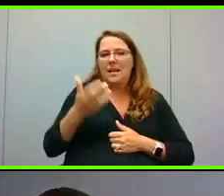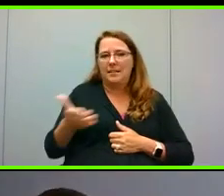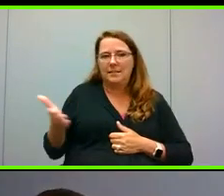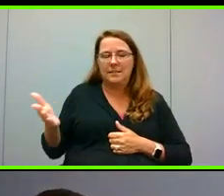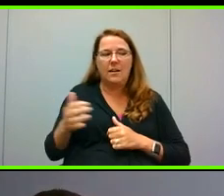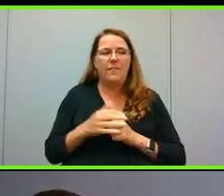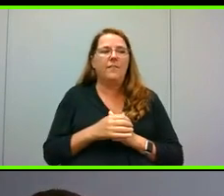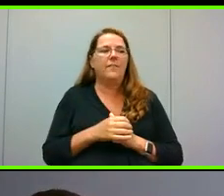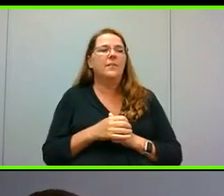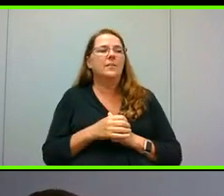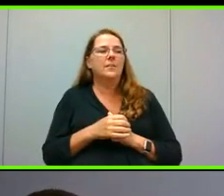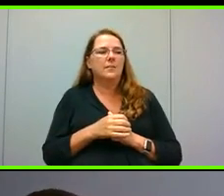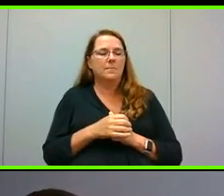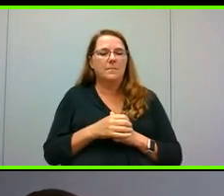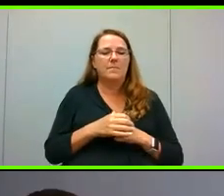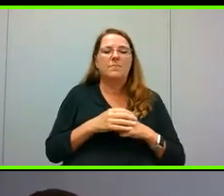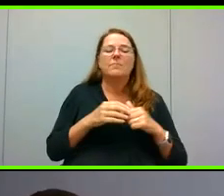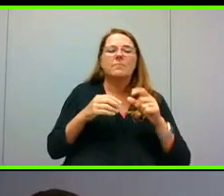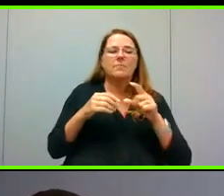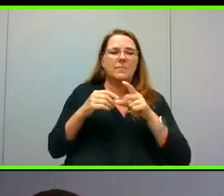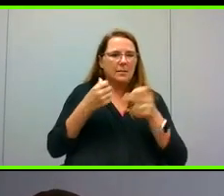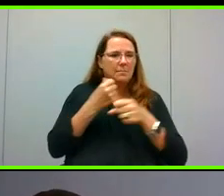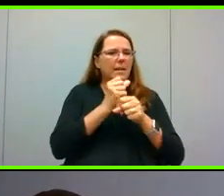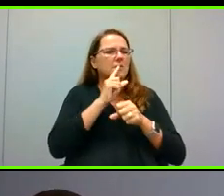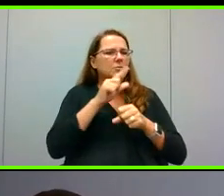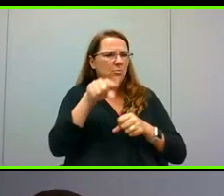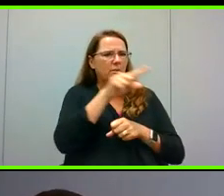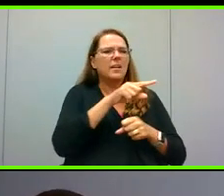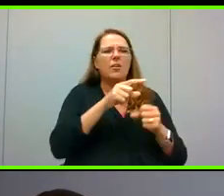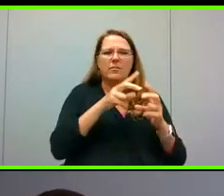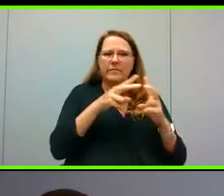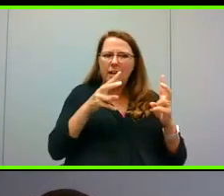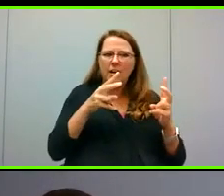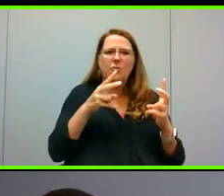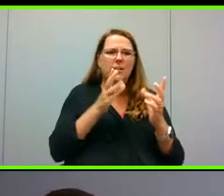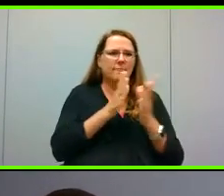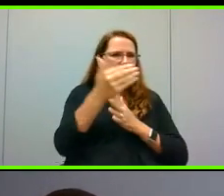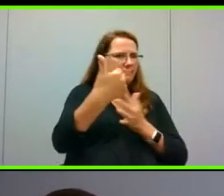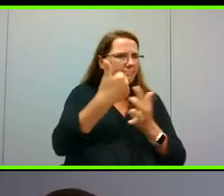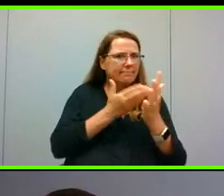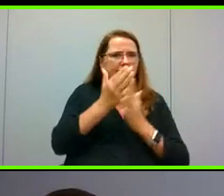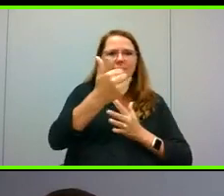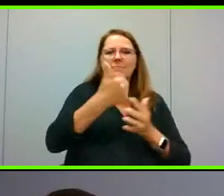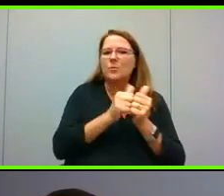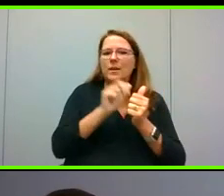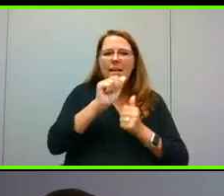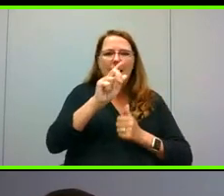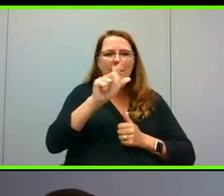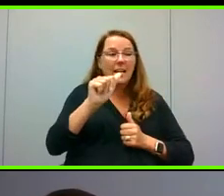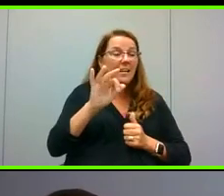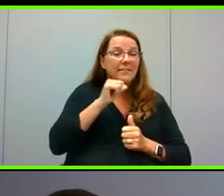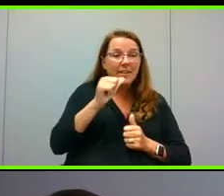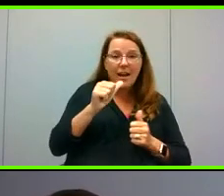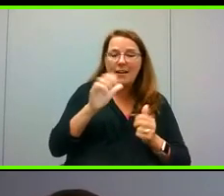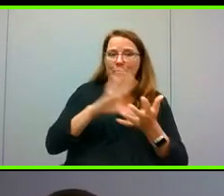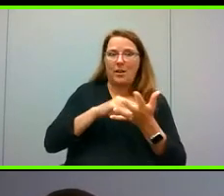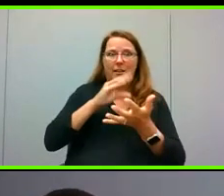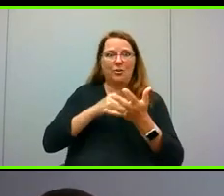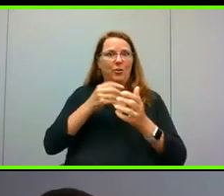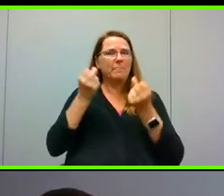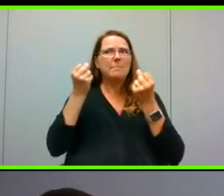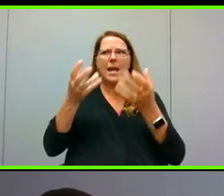are very well versed in the ADA, but if not, I encourage you to do what you can to learn from many organizations